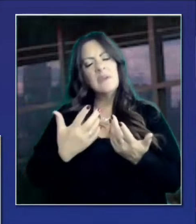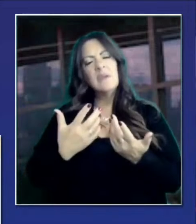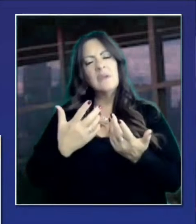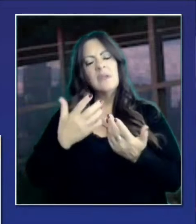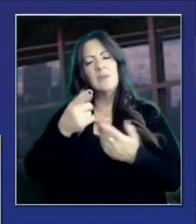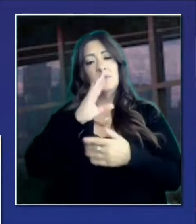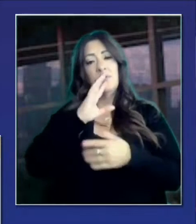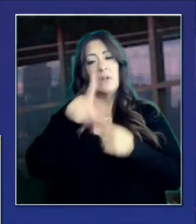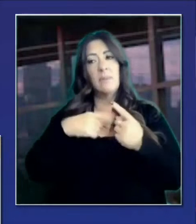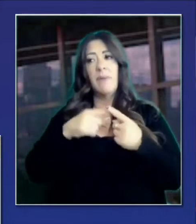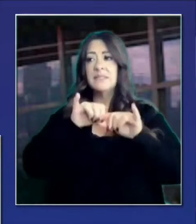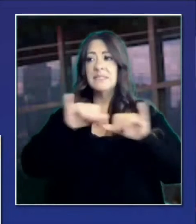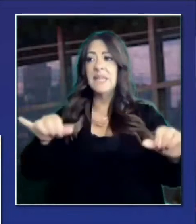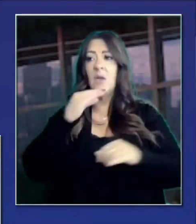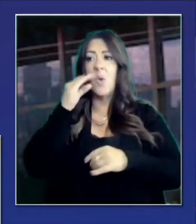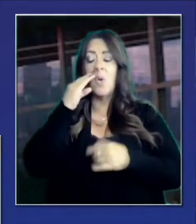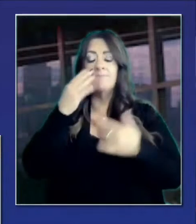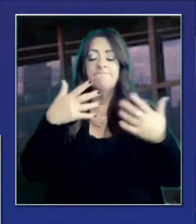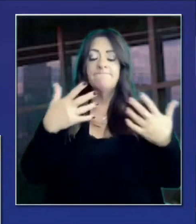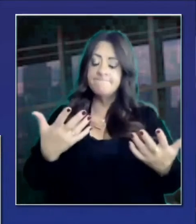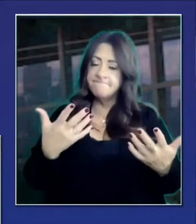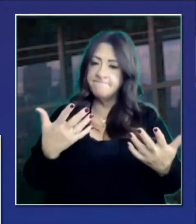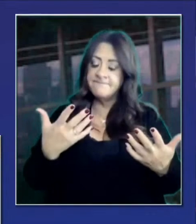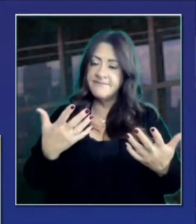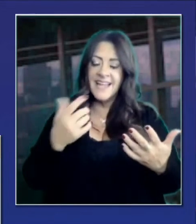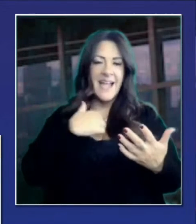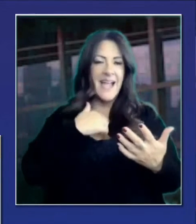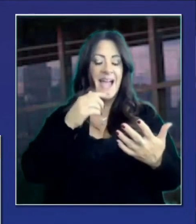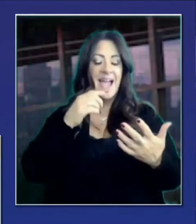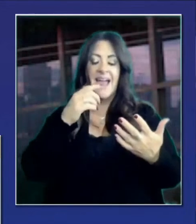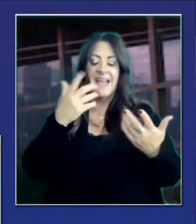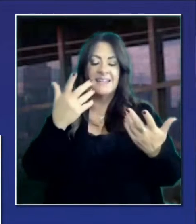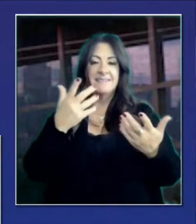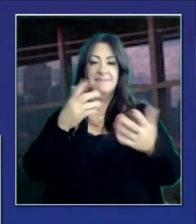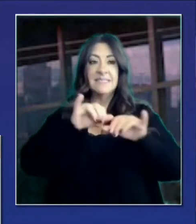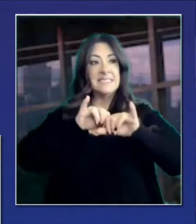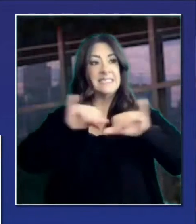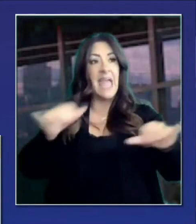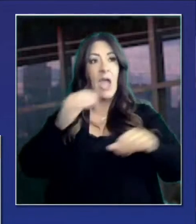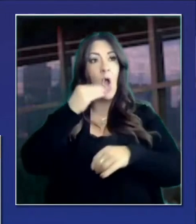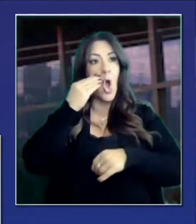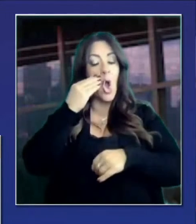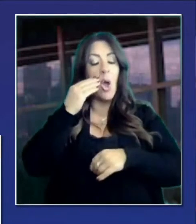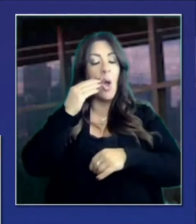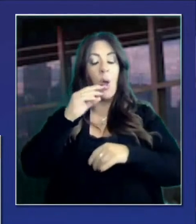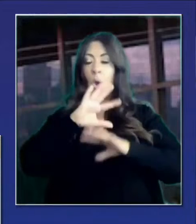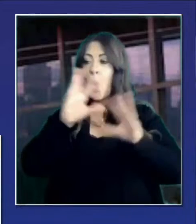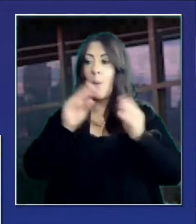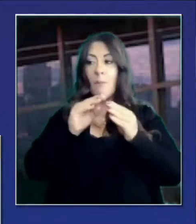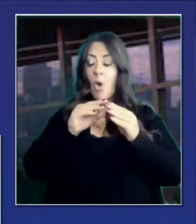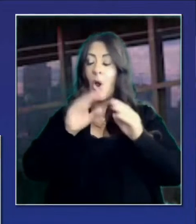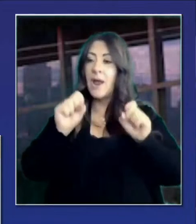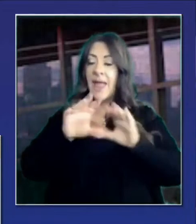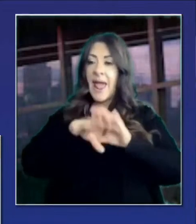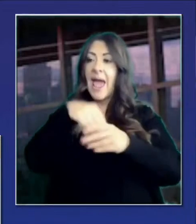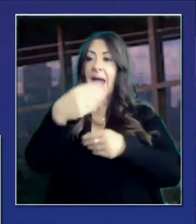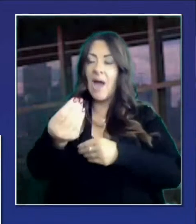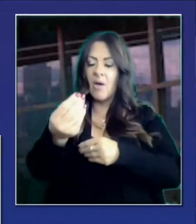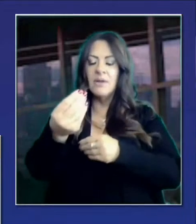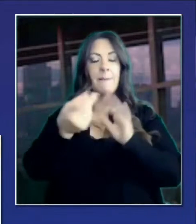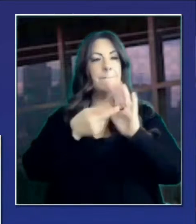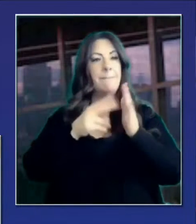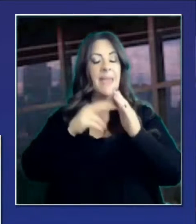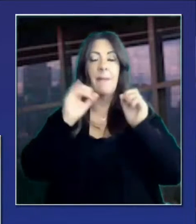of a stay-at-home order, it's just an opportunity to remind you, again, stay-at-home order is not a light switch going back to the way things were